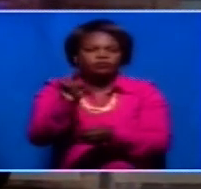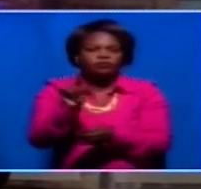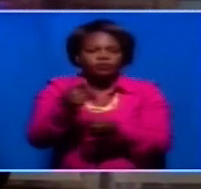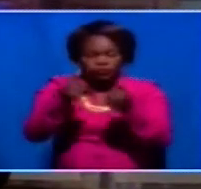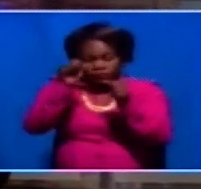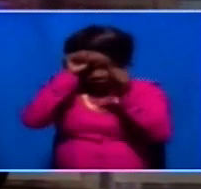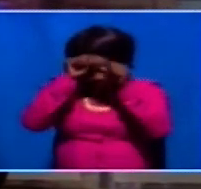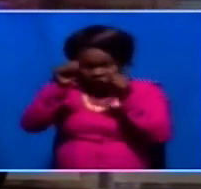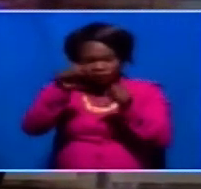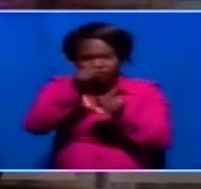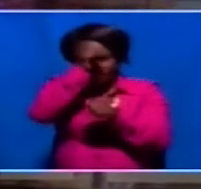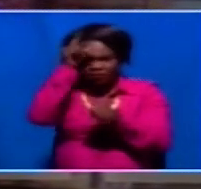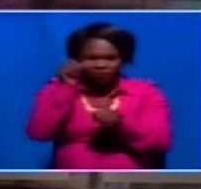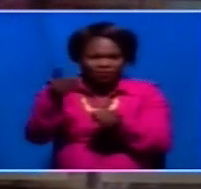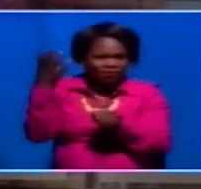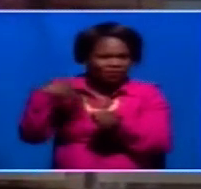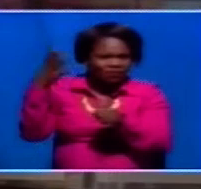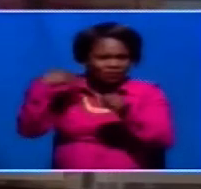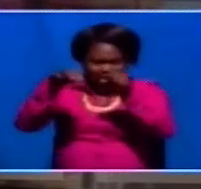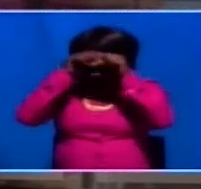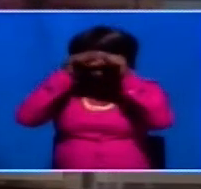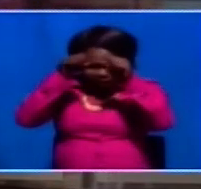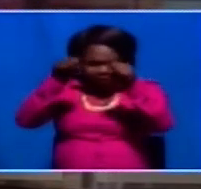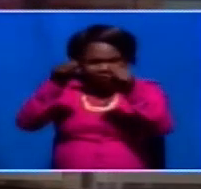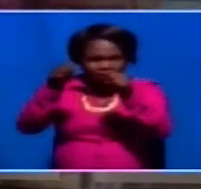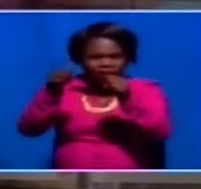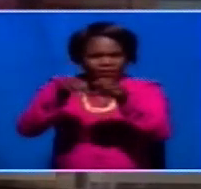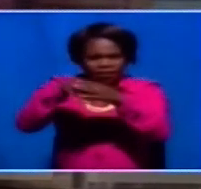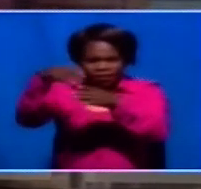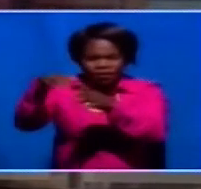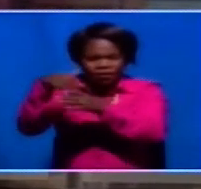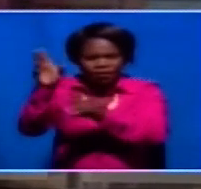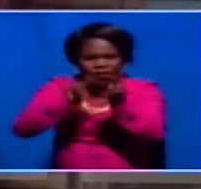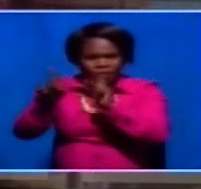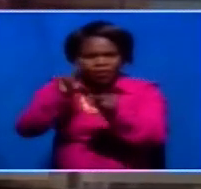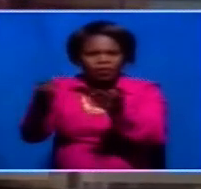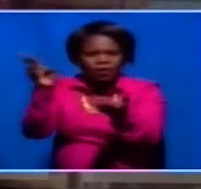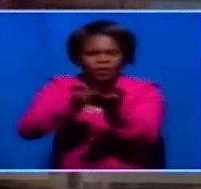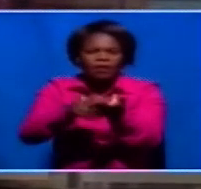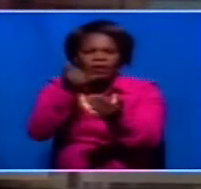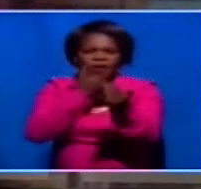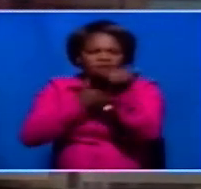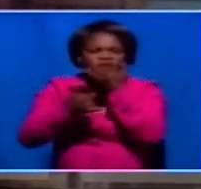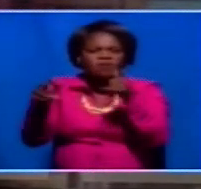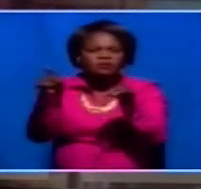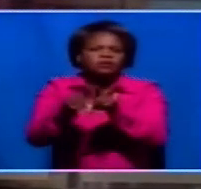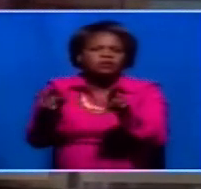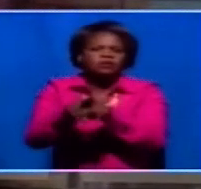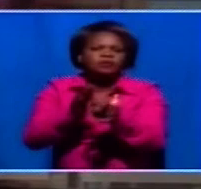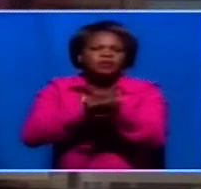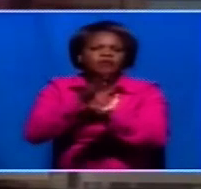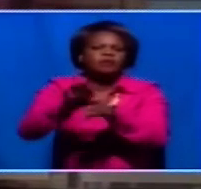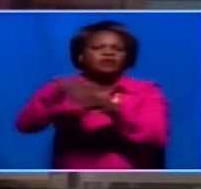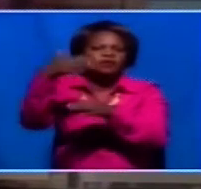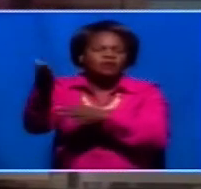that some ex-prisoners went back to commit similar offences after being pardoned. President Lungu said this when he